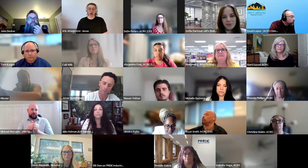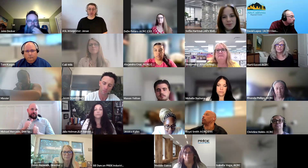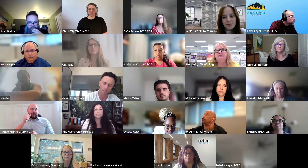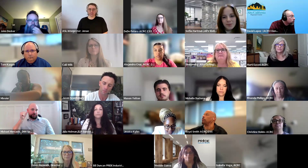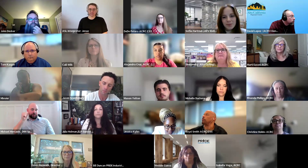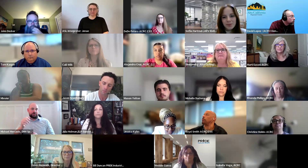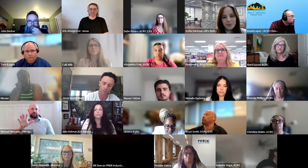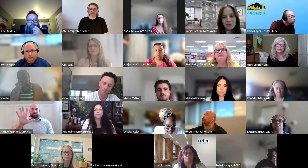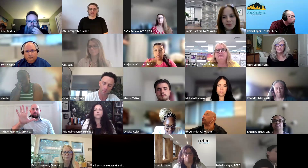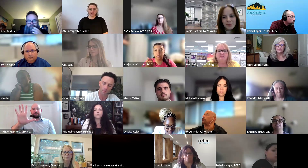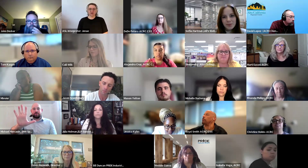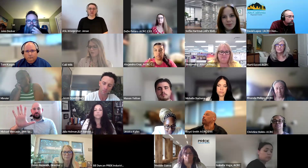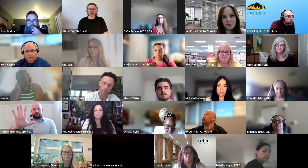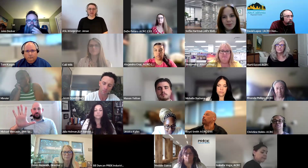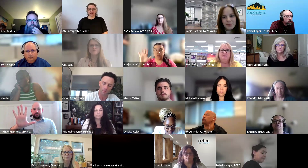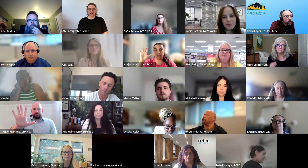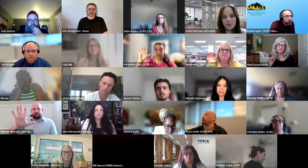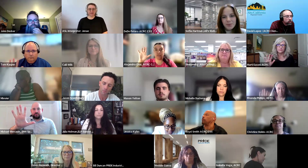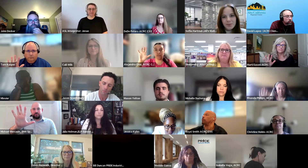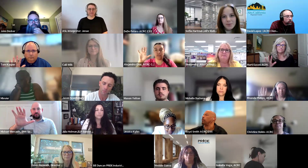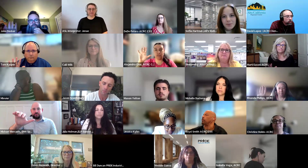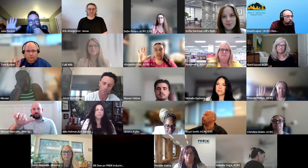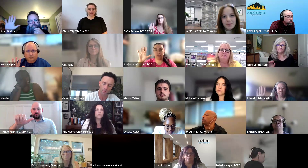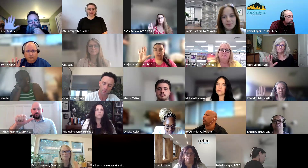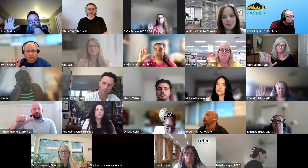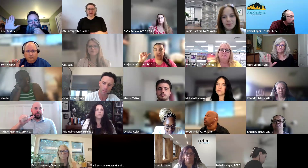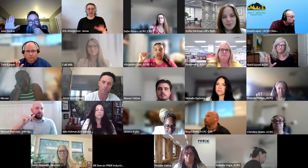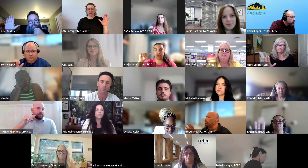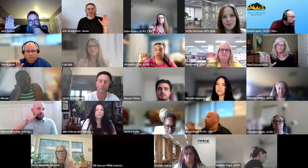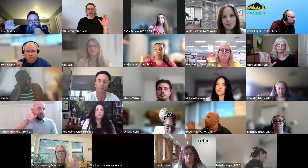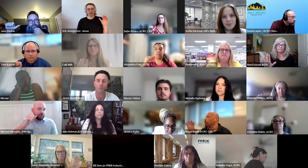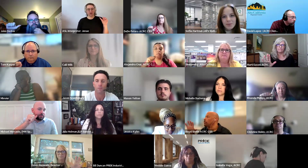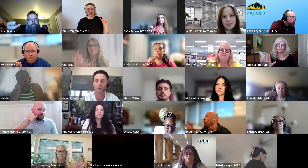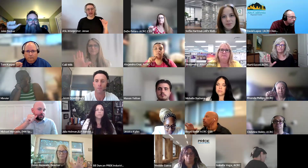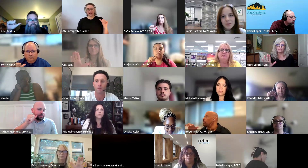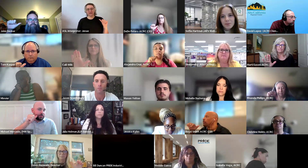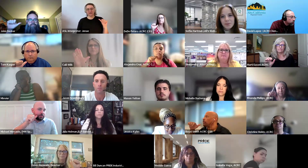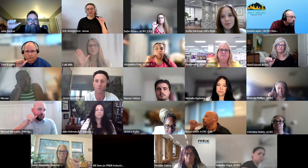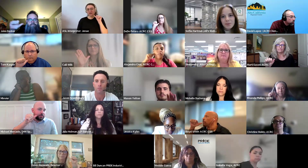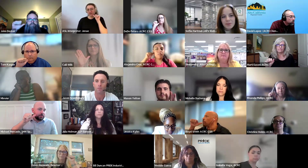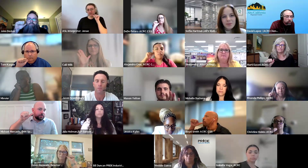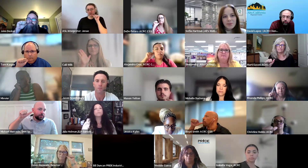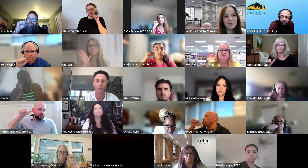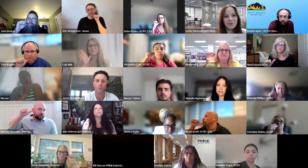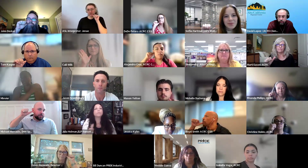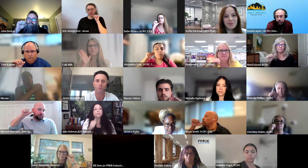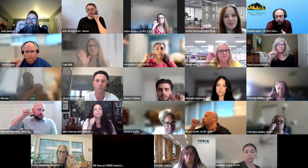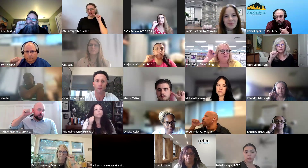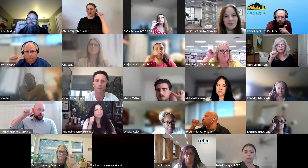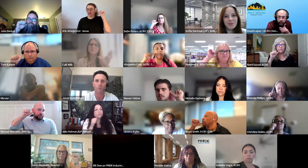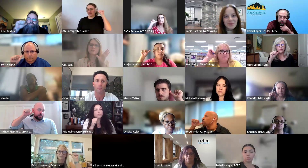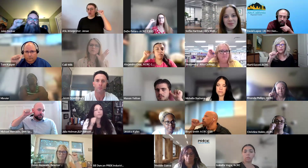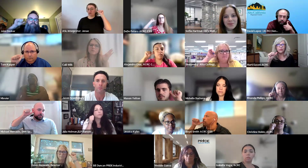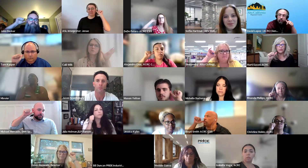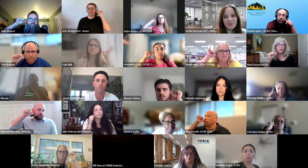and tomorrow. So we'll start with yesterday. You're going to close your hand, start at the